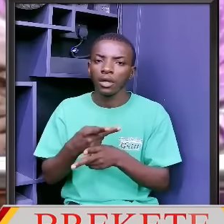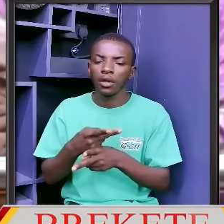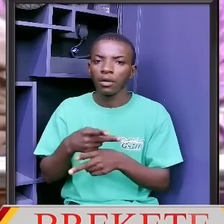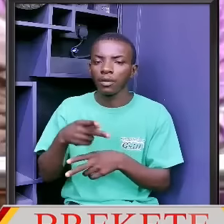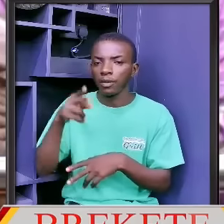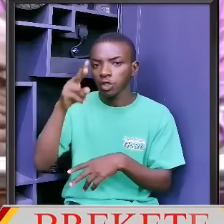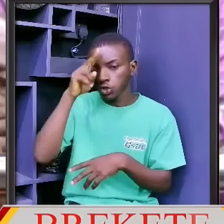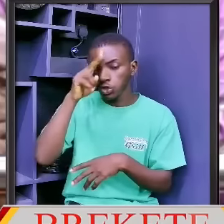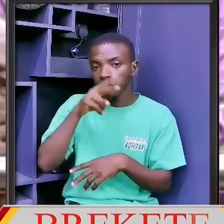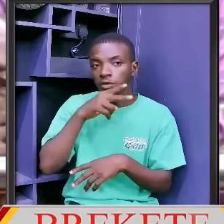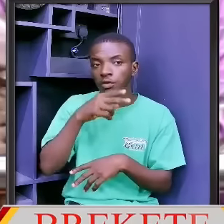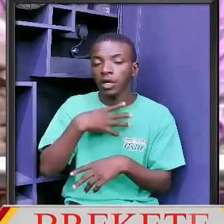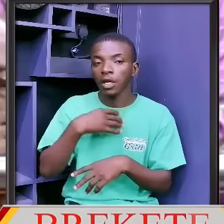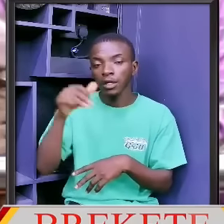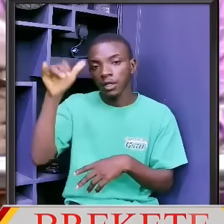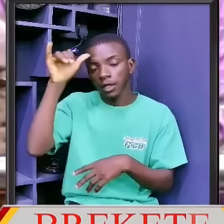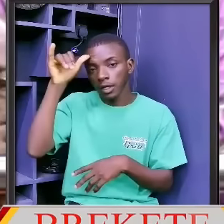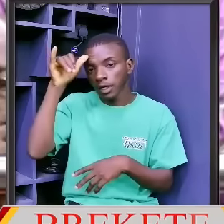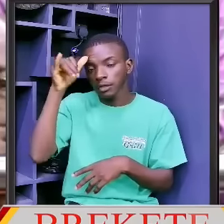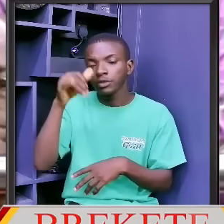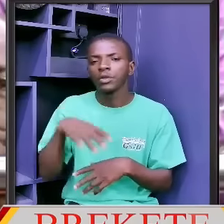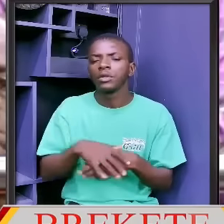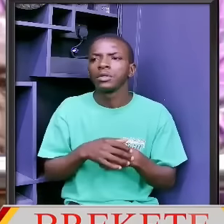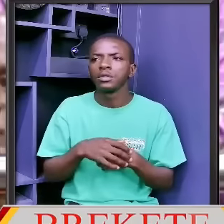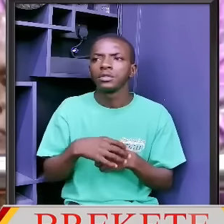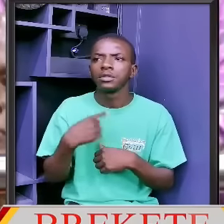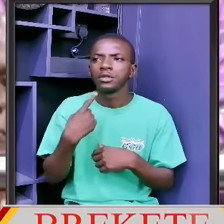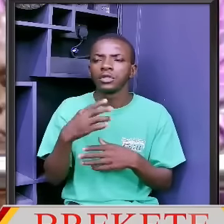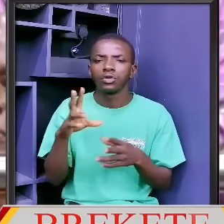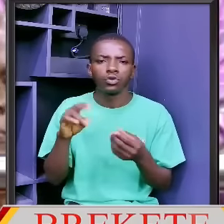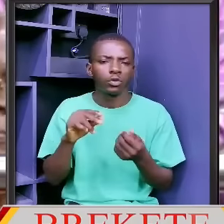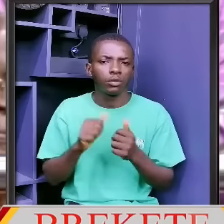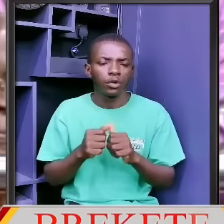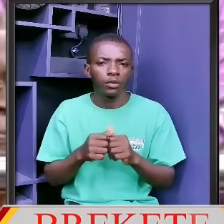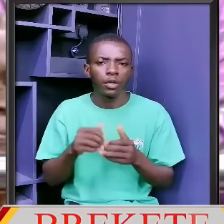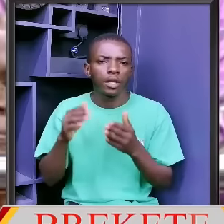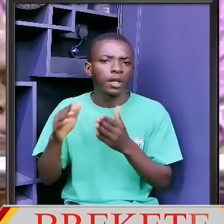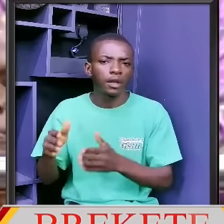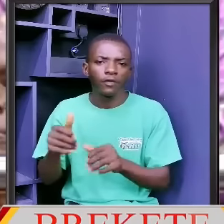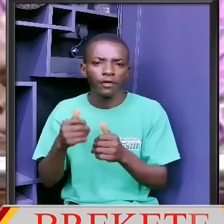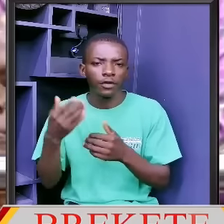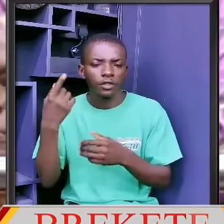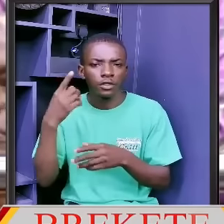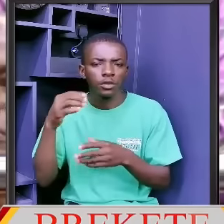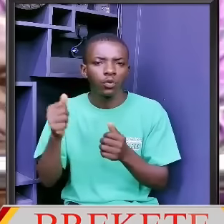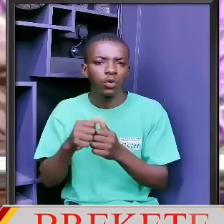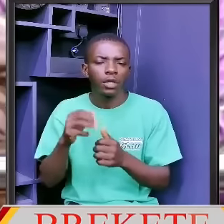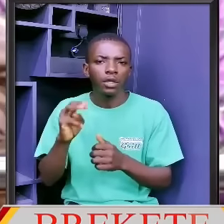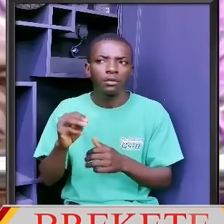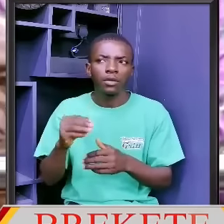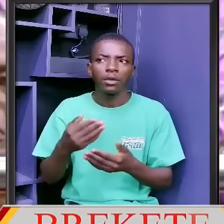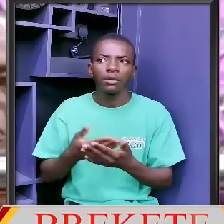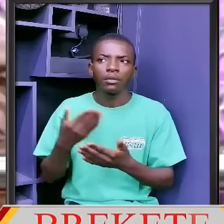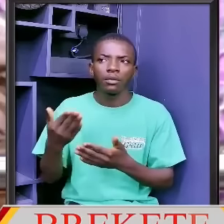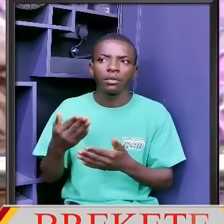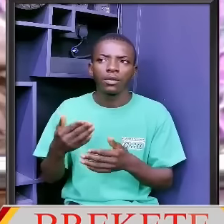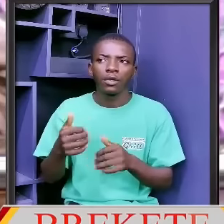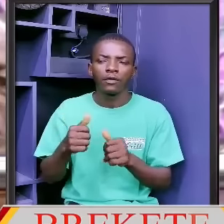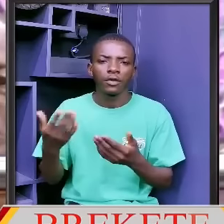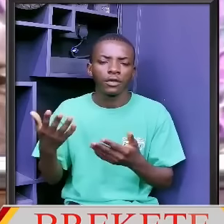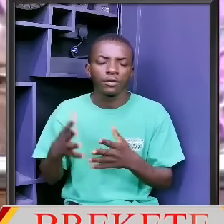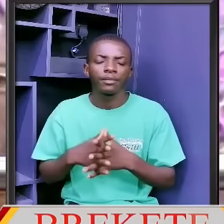sheep, them, cattle. Then he said, okay, there is no problem. I left everything with him. I bought food for